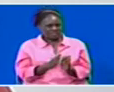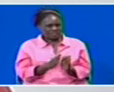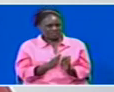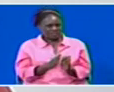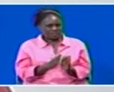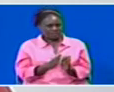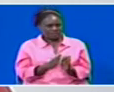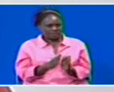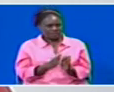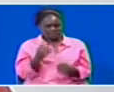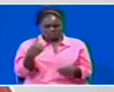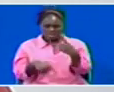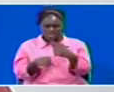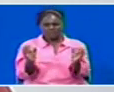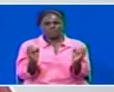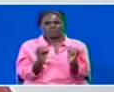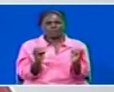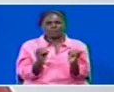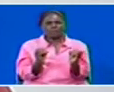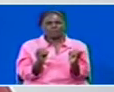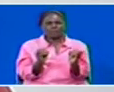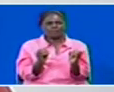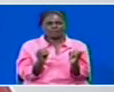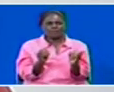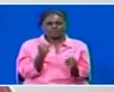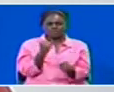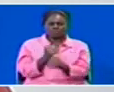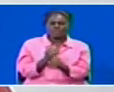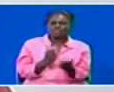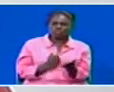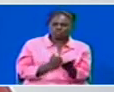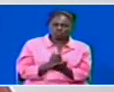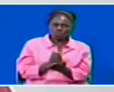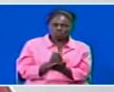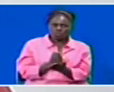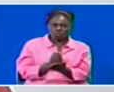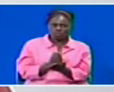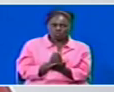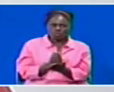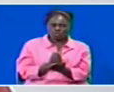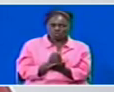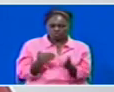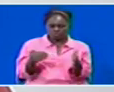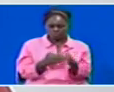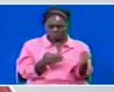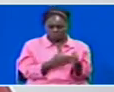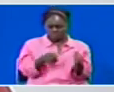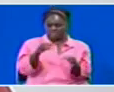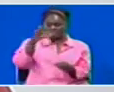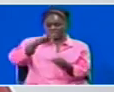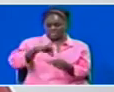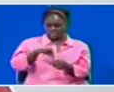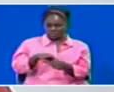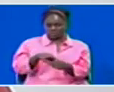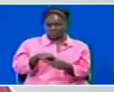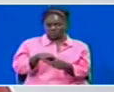They are strategies to win. They are strategies to ensure that there is paralysis at the end. This election is